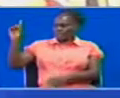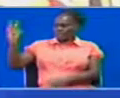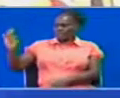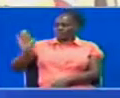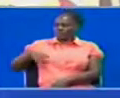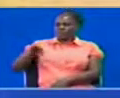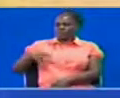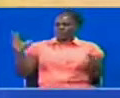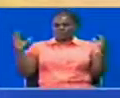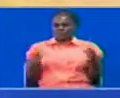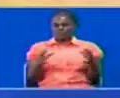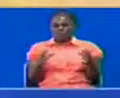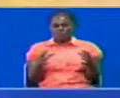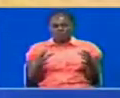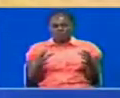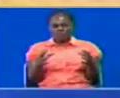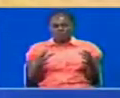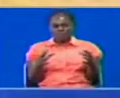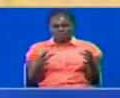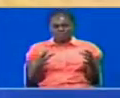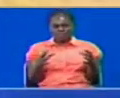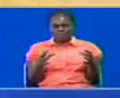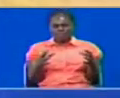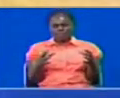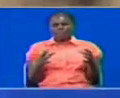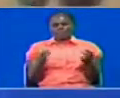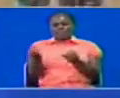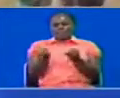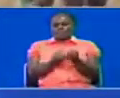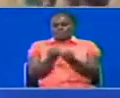women's team. I am ready for position. It is at Saturday's national extravaganza.